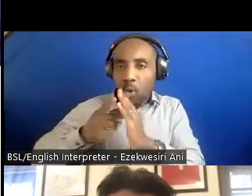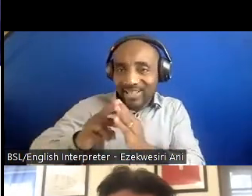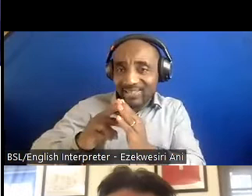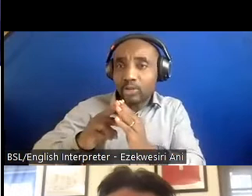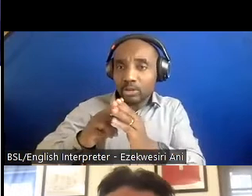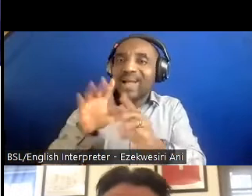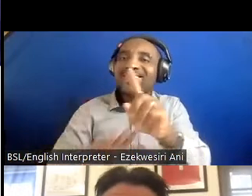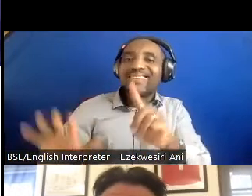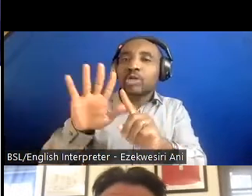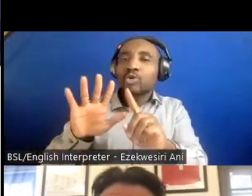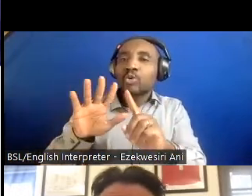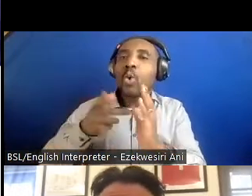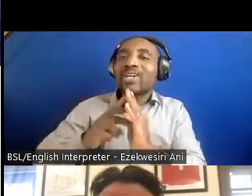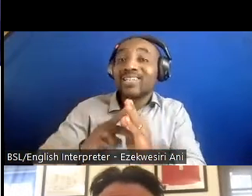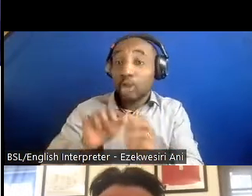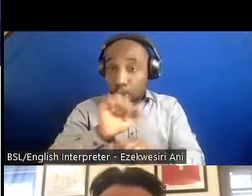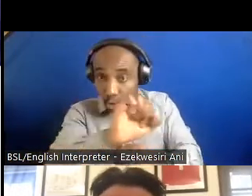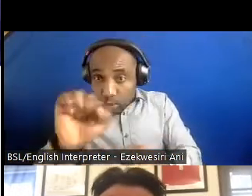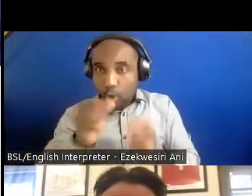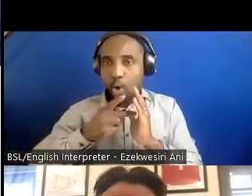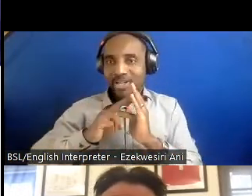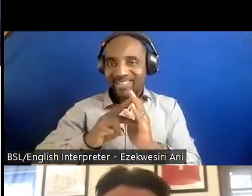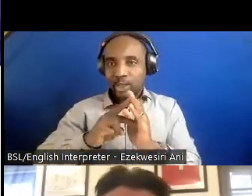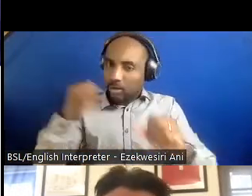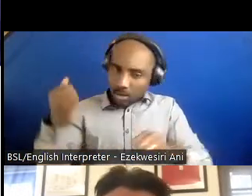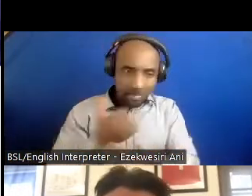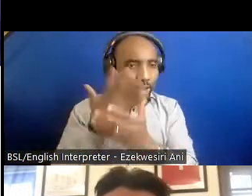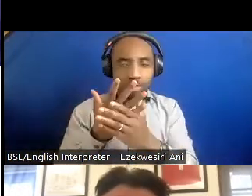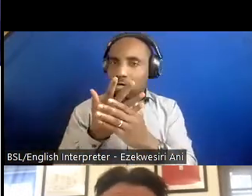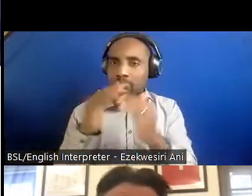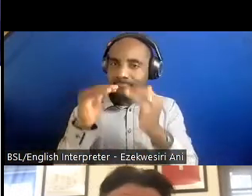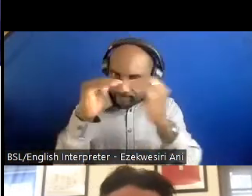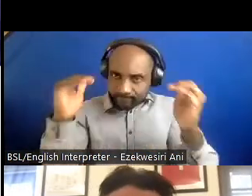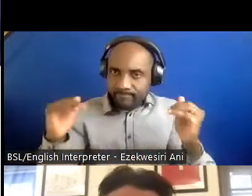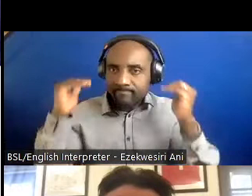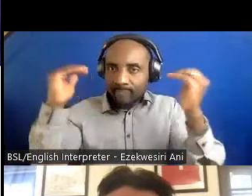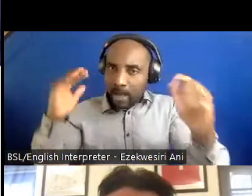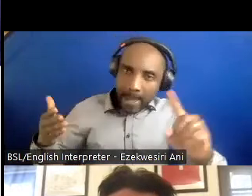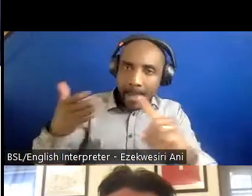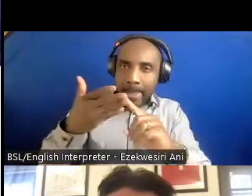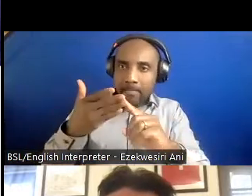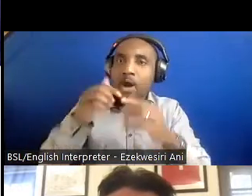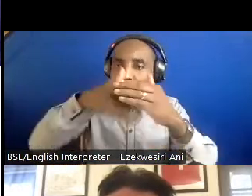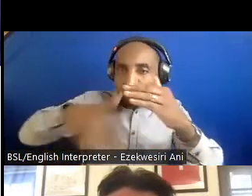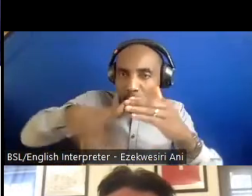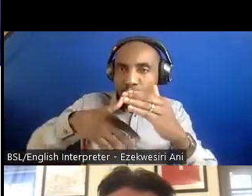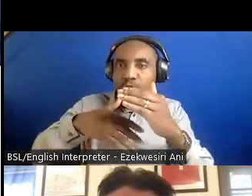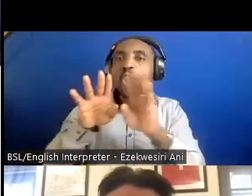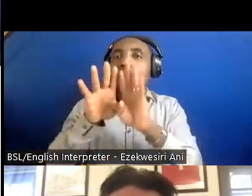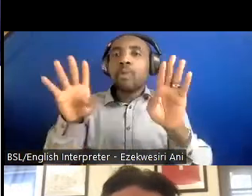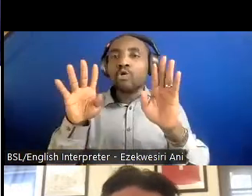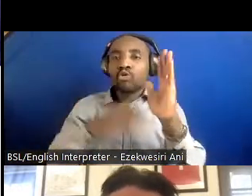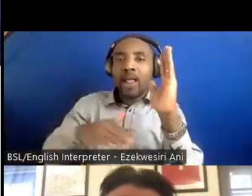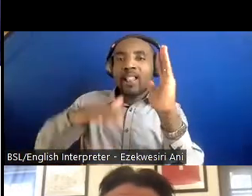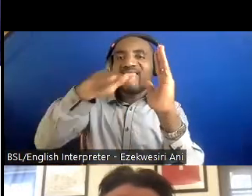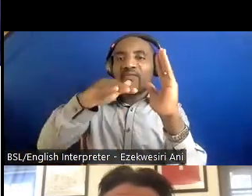like yours to ensure that this is being addressed at all levels, from grassroots through to boardrooms. We